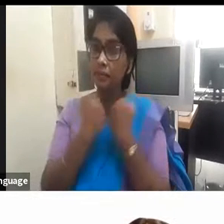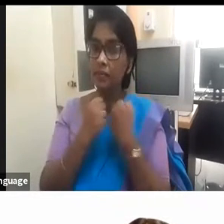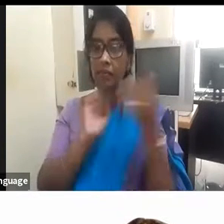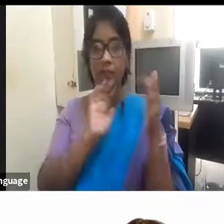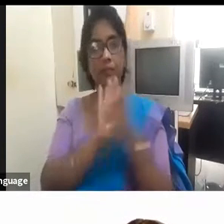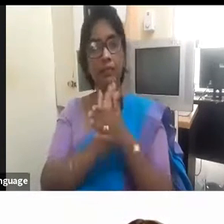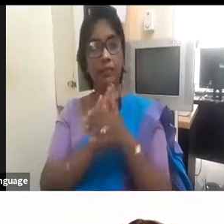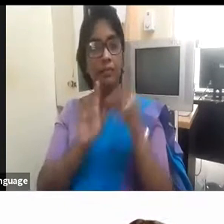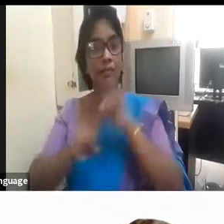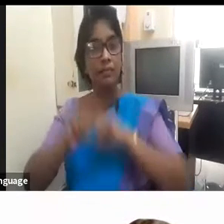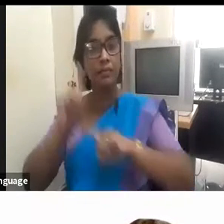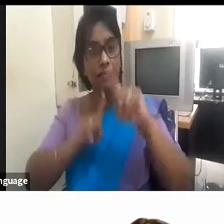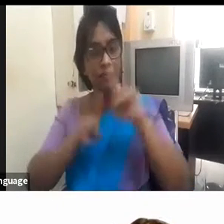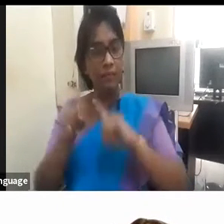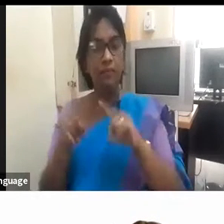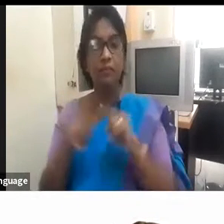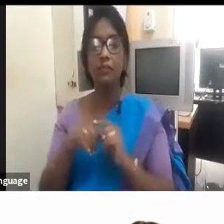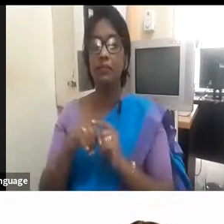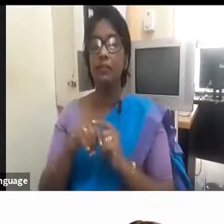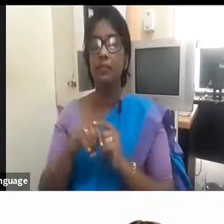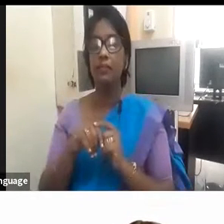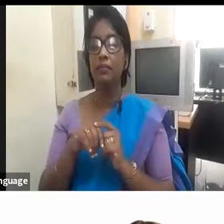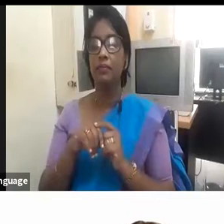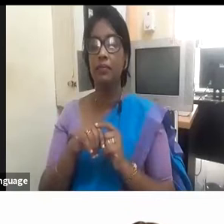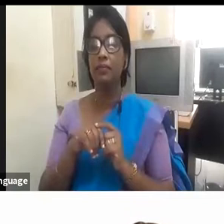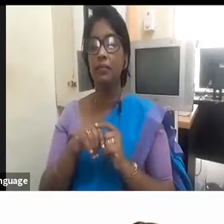marginal communities, such as differently,